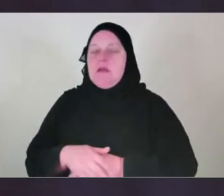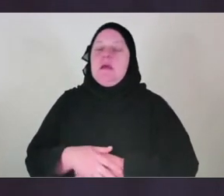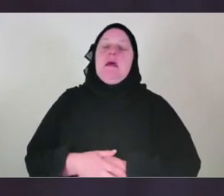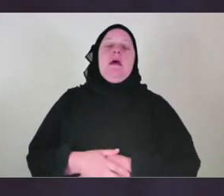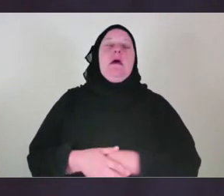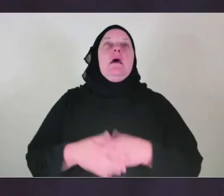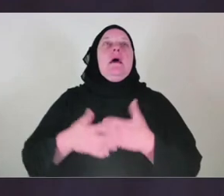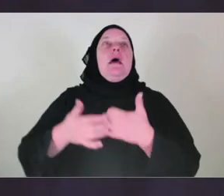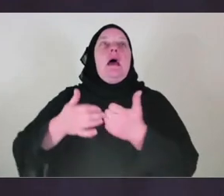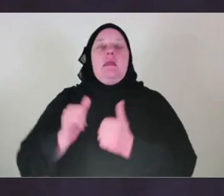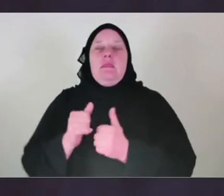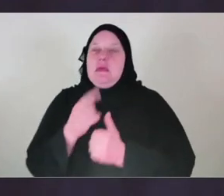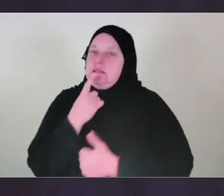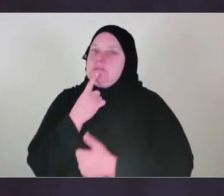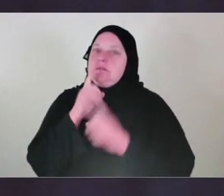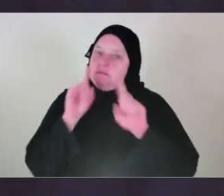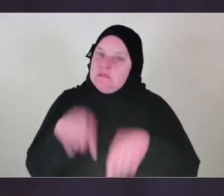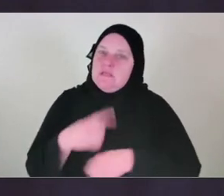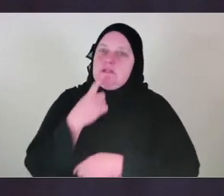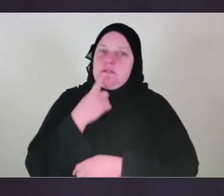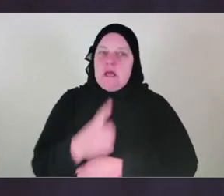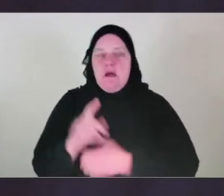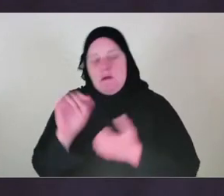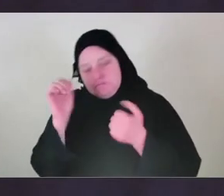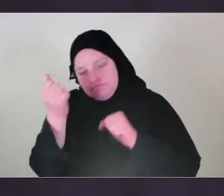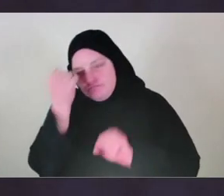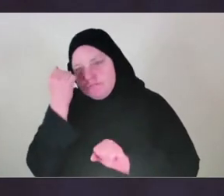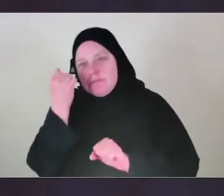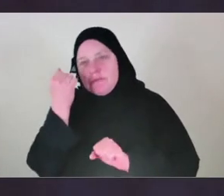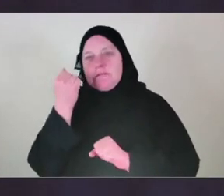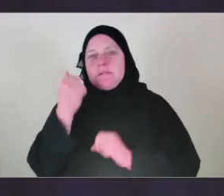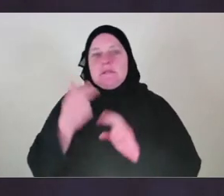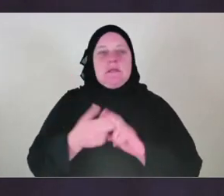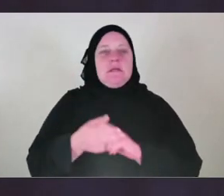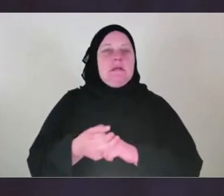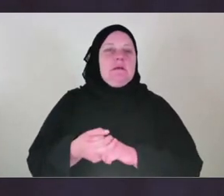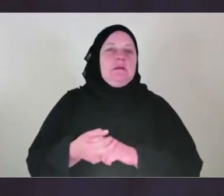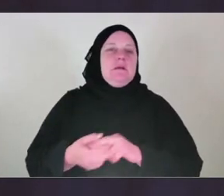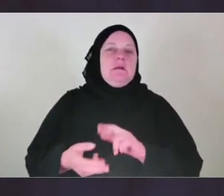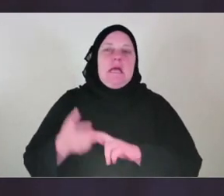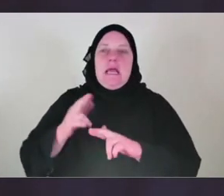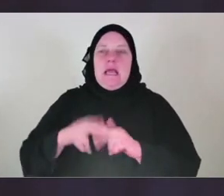late. He said, had I knew this was my end, I would have done other than this.